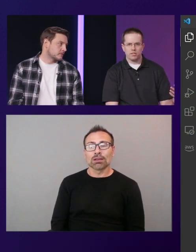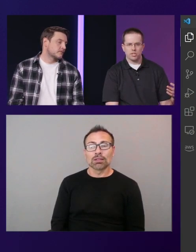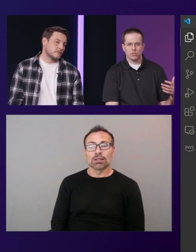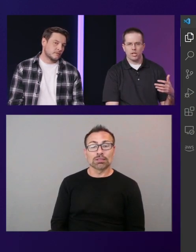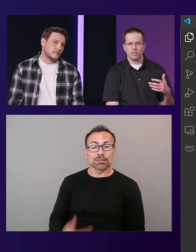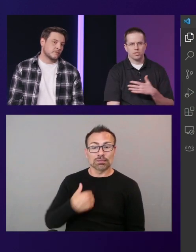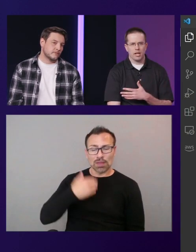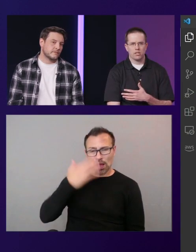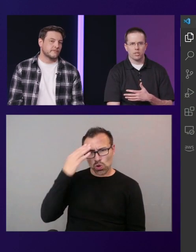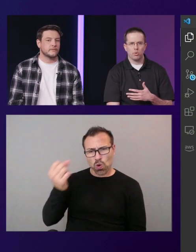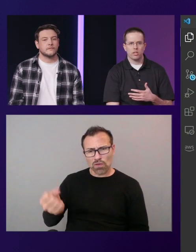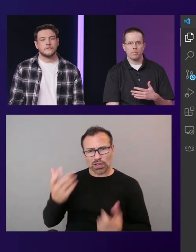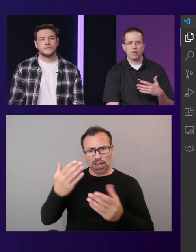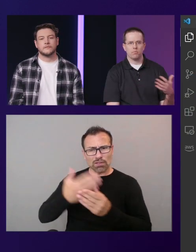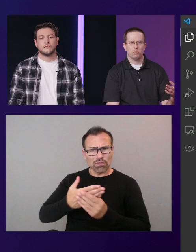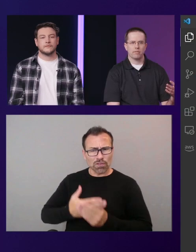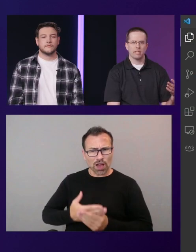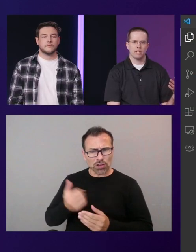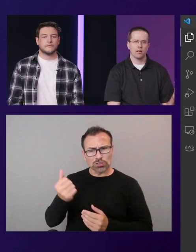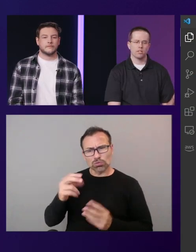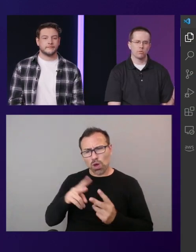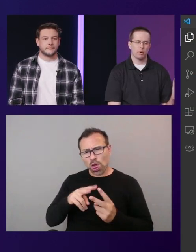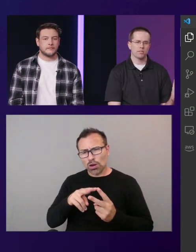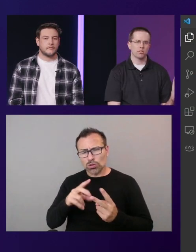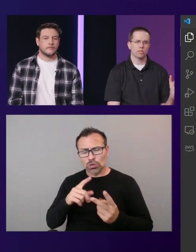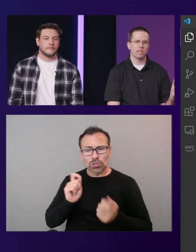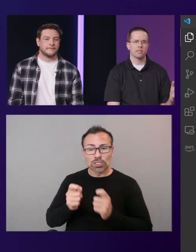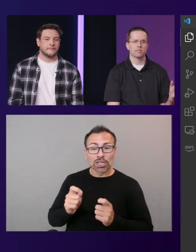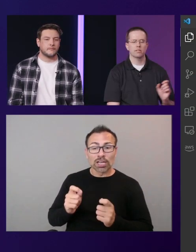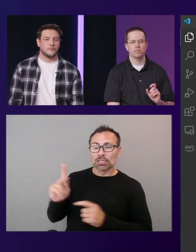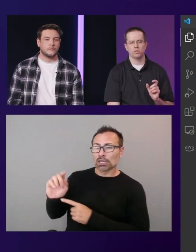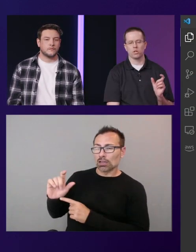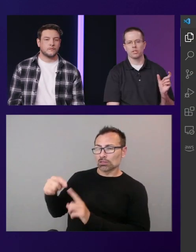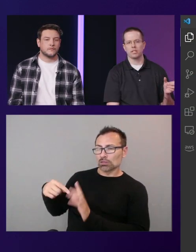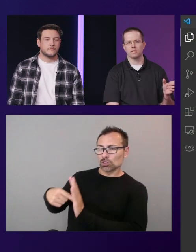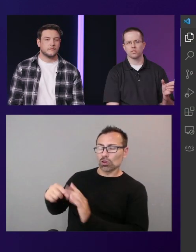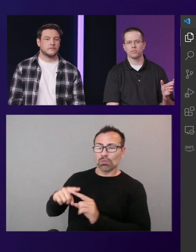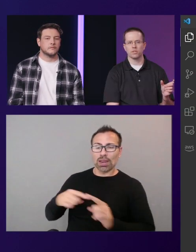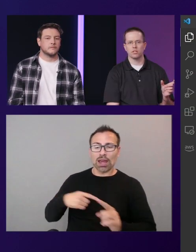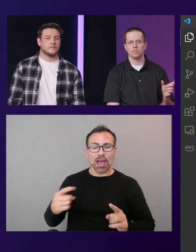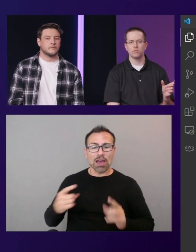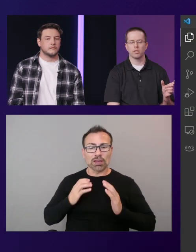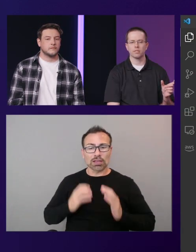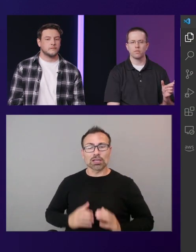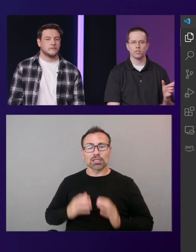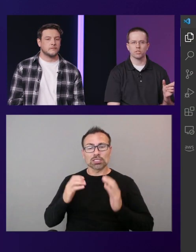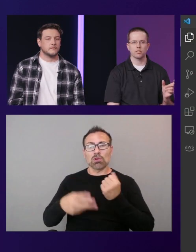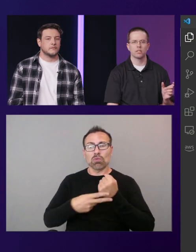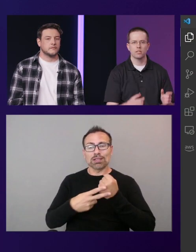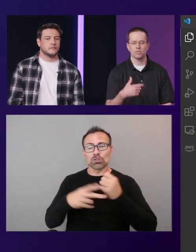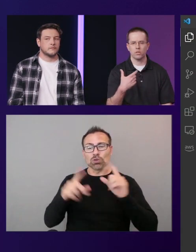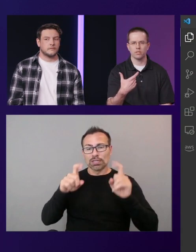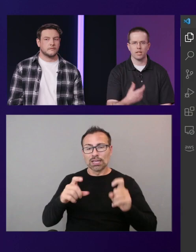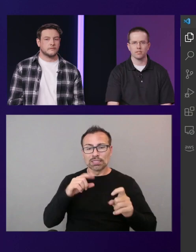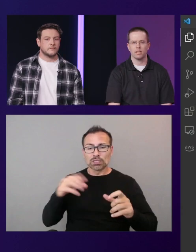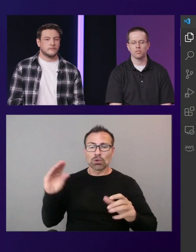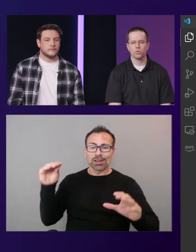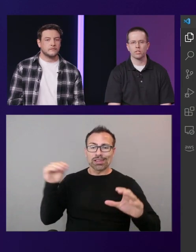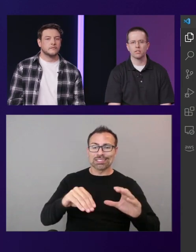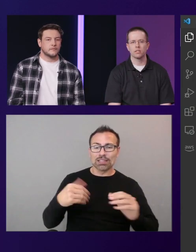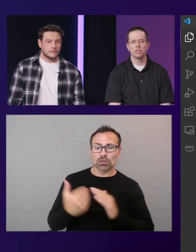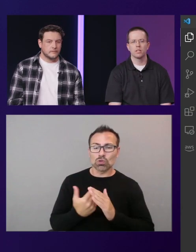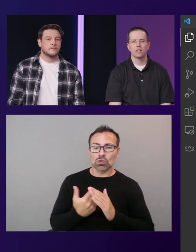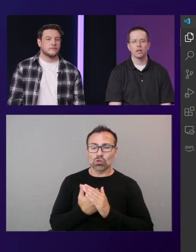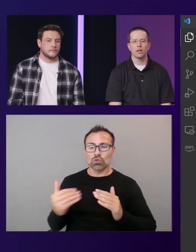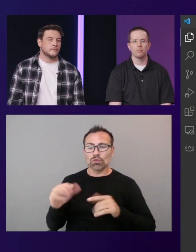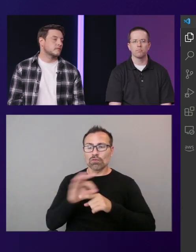couple files to go change. Kyle already pointed them out, but I've got that customer repository test. This is where I'm going to insert the new test function that's going to test that